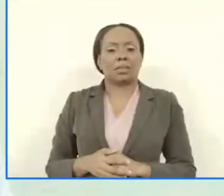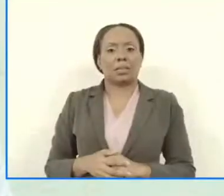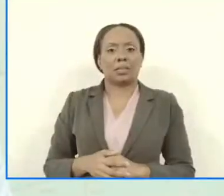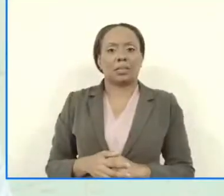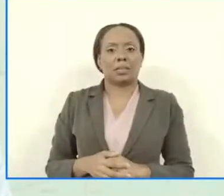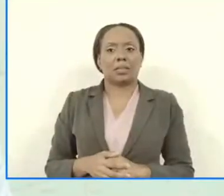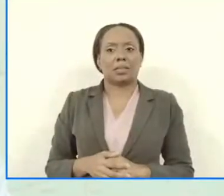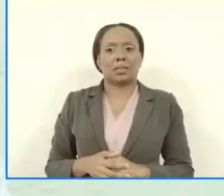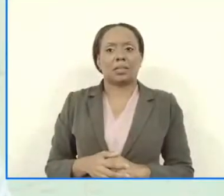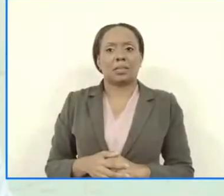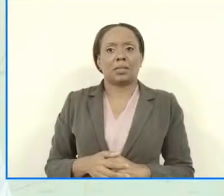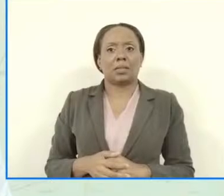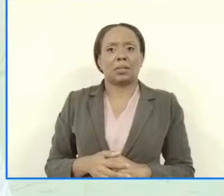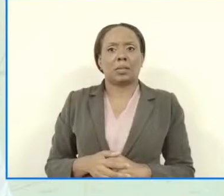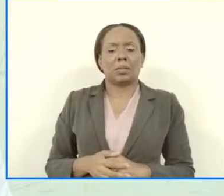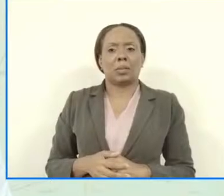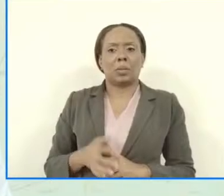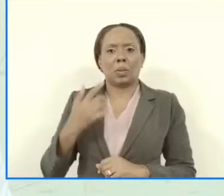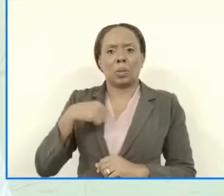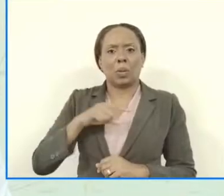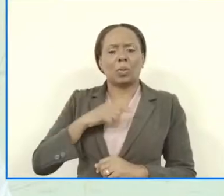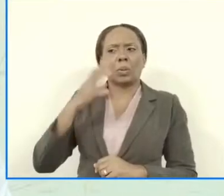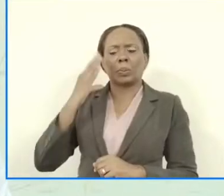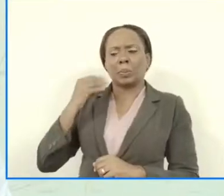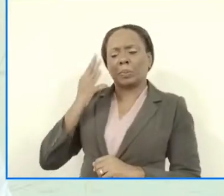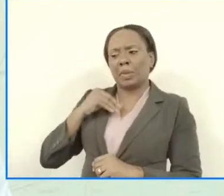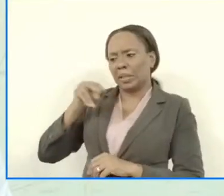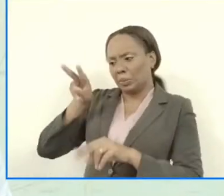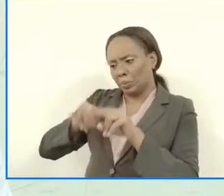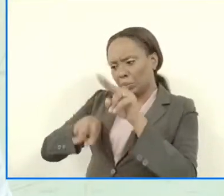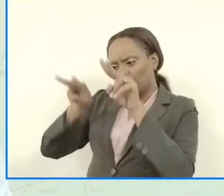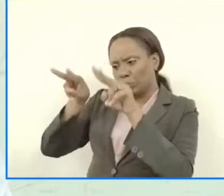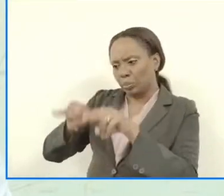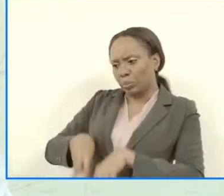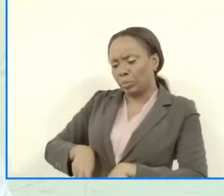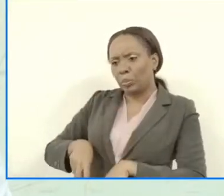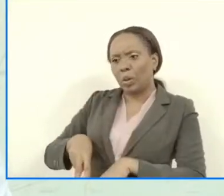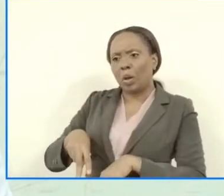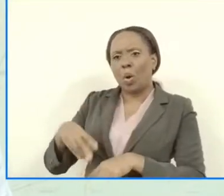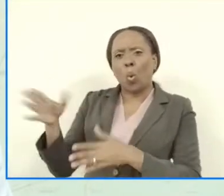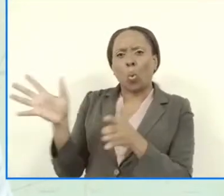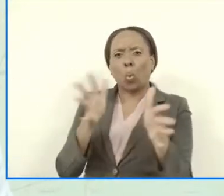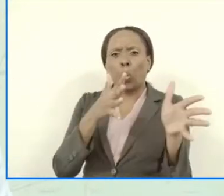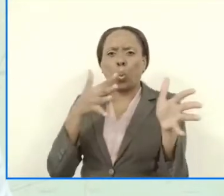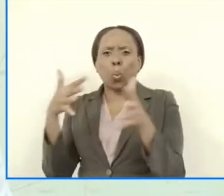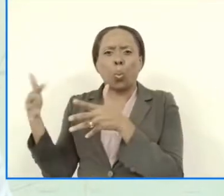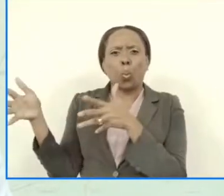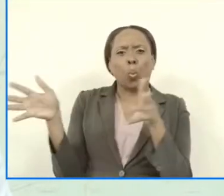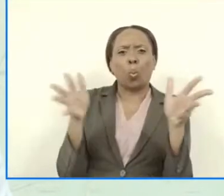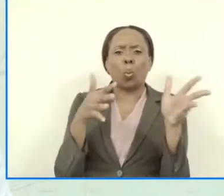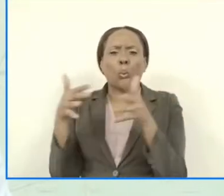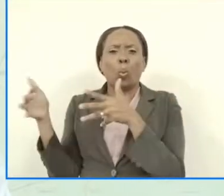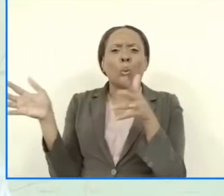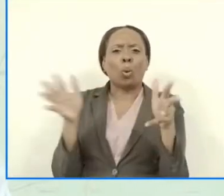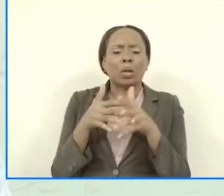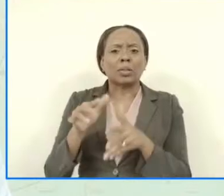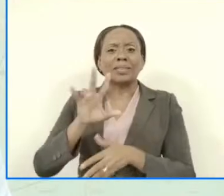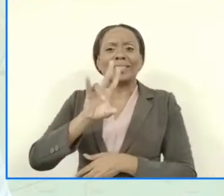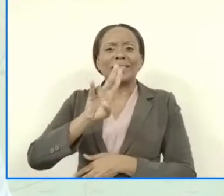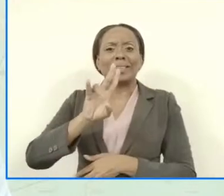report hurricane force sustained winds of 75 miles per hour. And that was actually a 2-minute average, not even 1